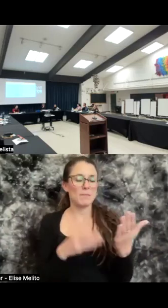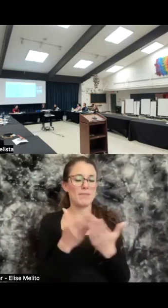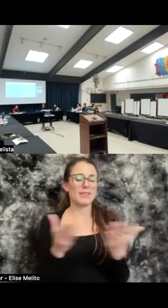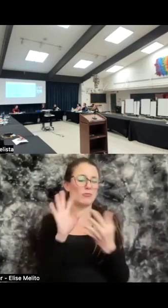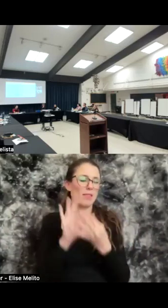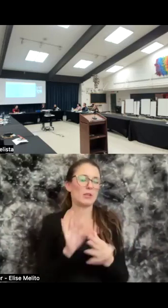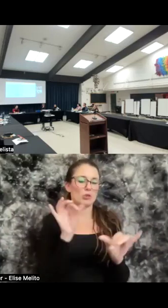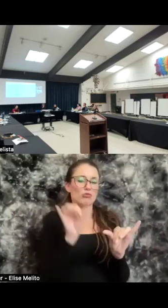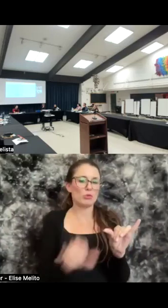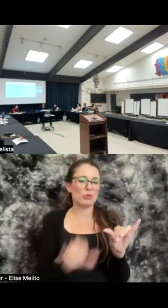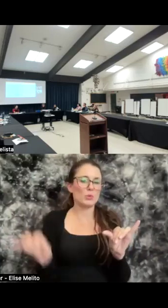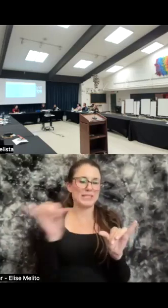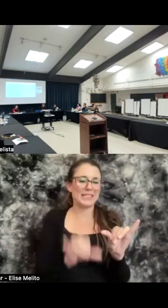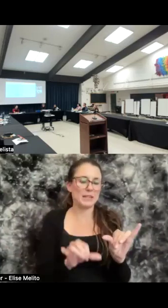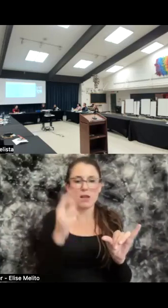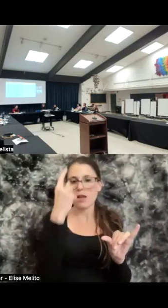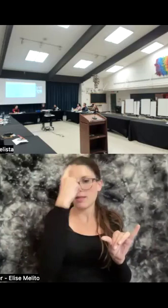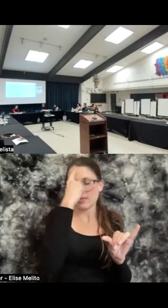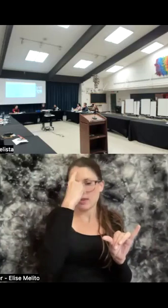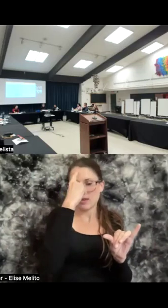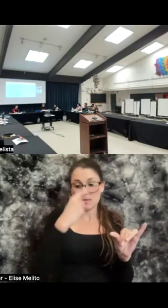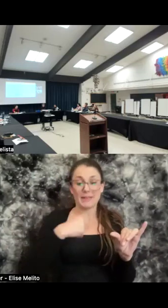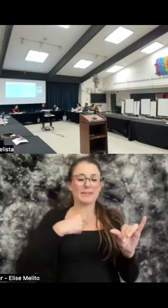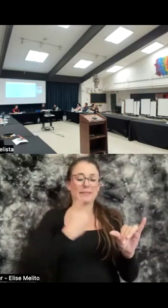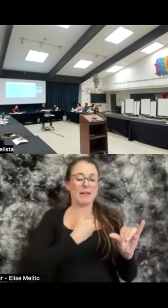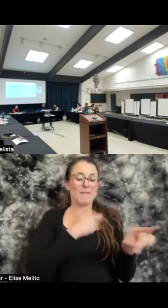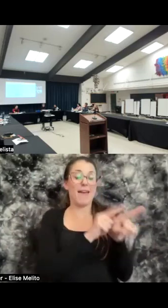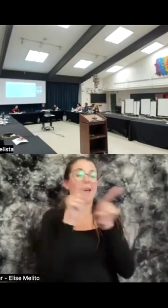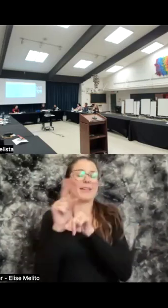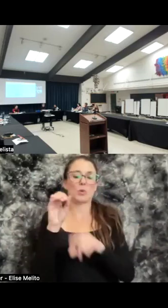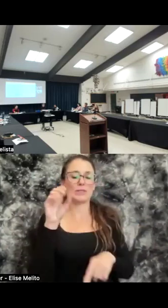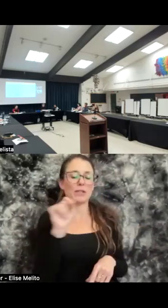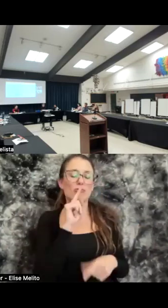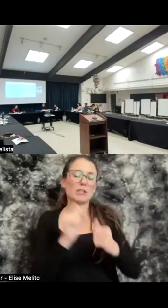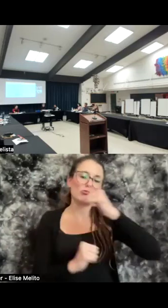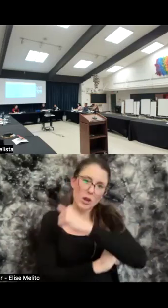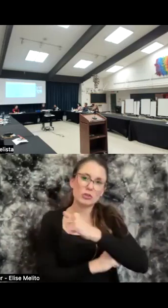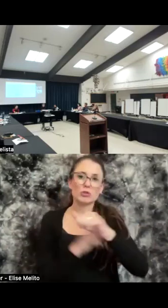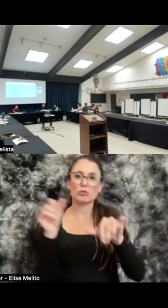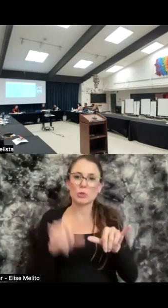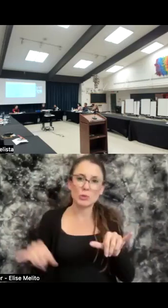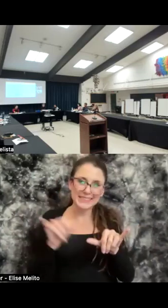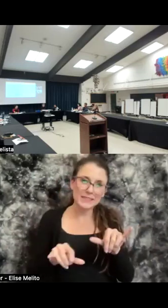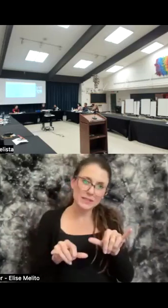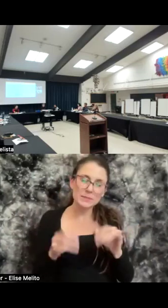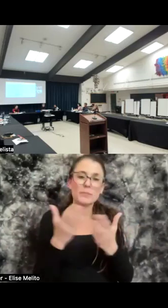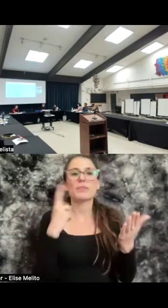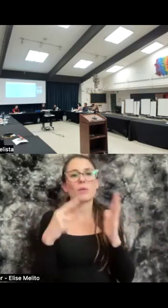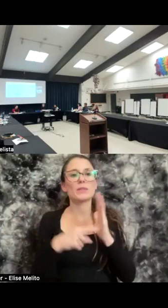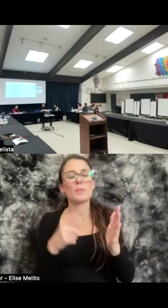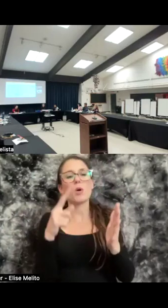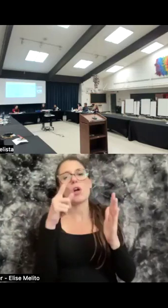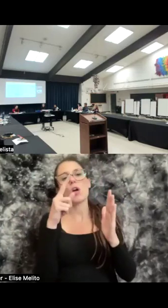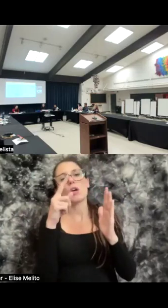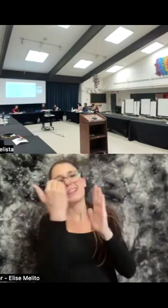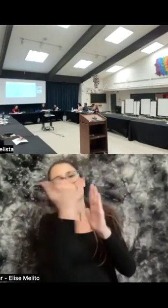of as an occupational therapist is just that, structured routines. Things, even just writing out a list is